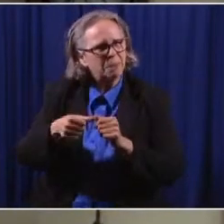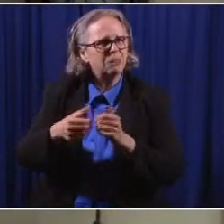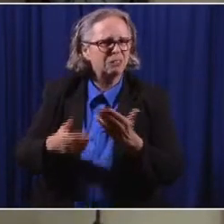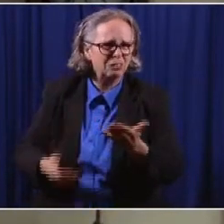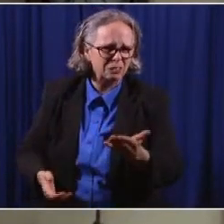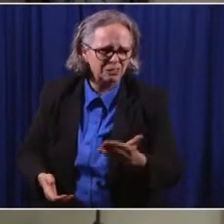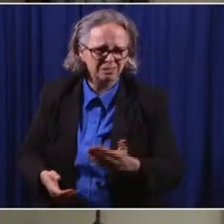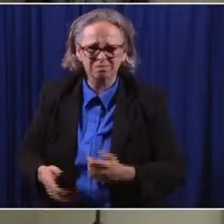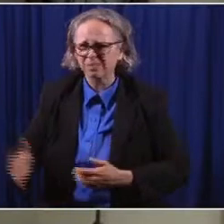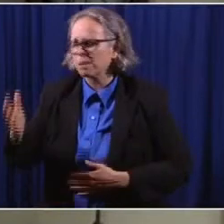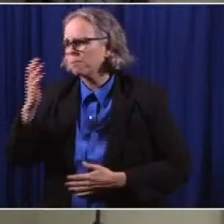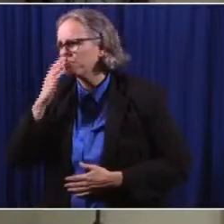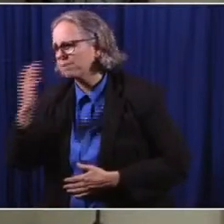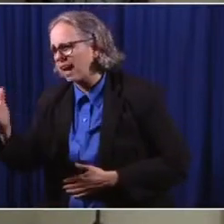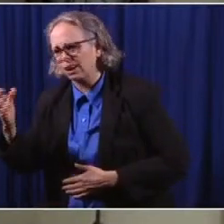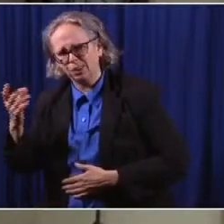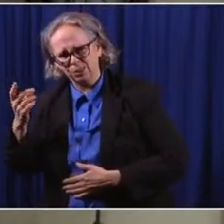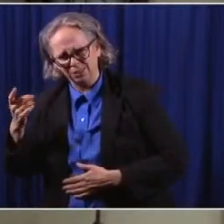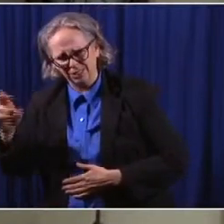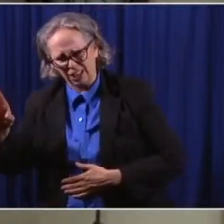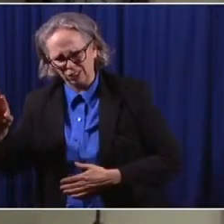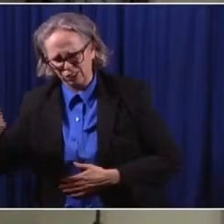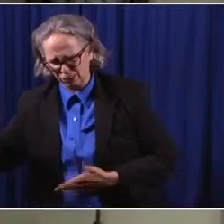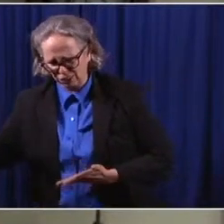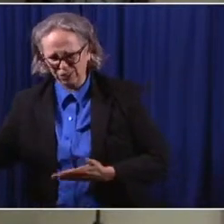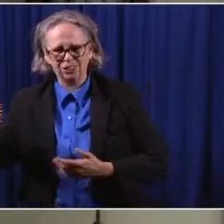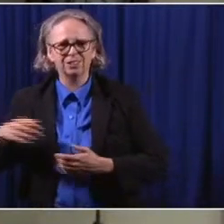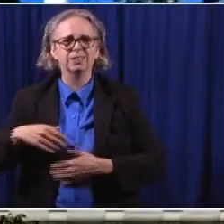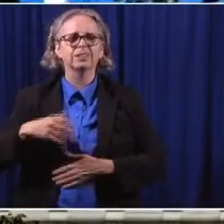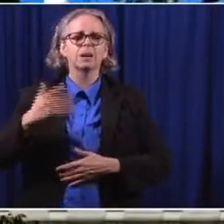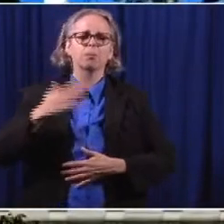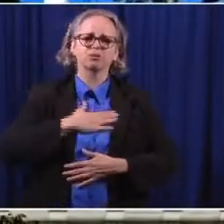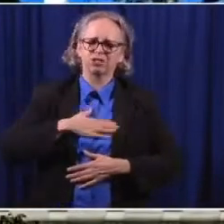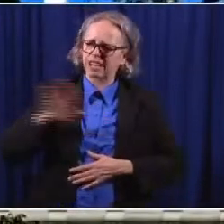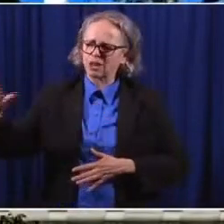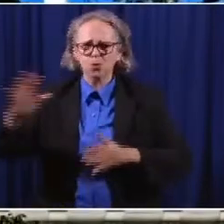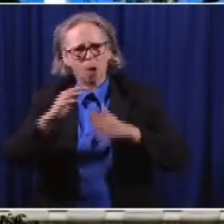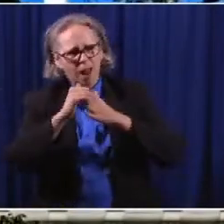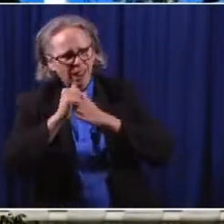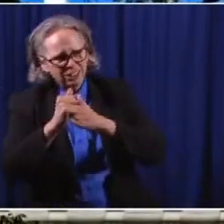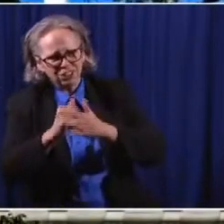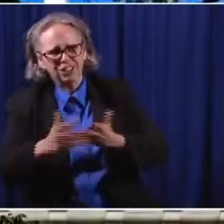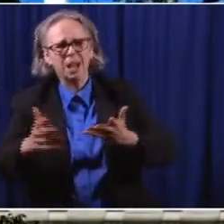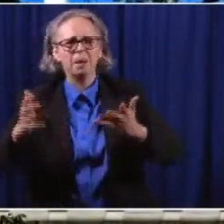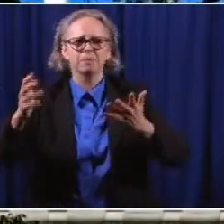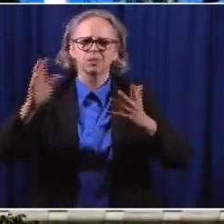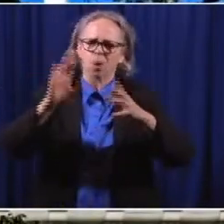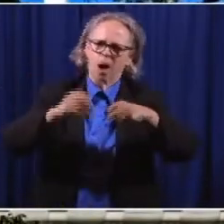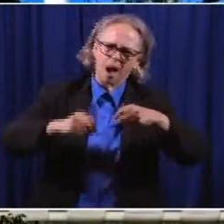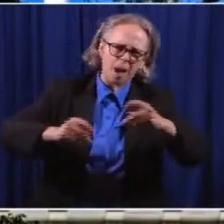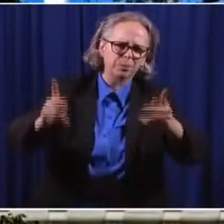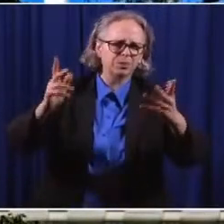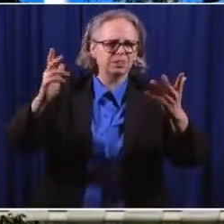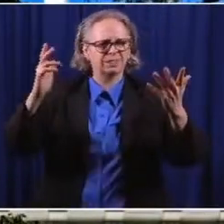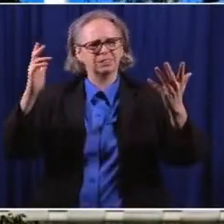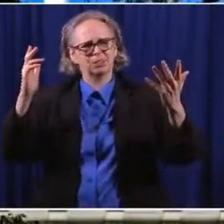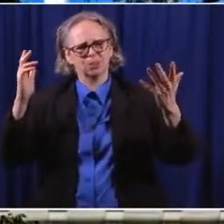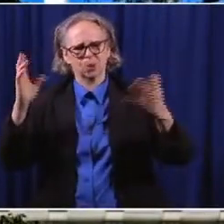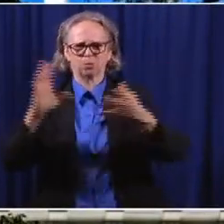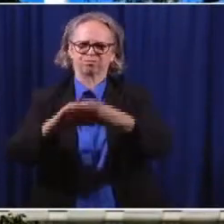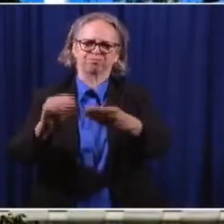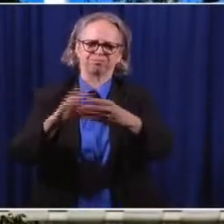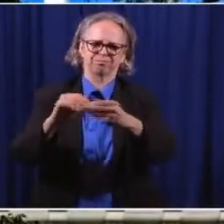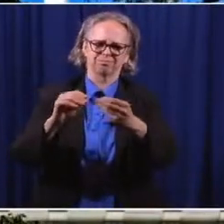appreciate it. Thank you, very much. Governor. Appreciate your leadership on this. Appreciate Chancellor Gardner's support for all of the higher